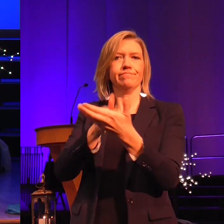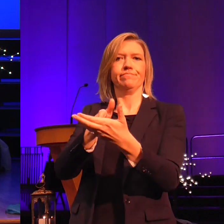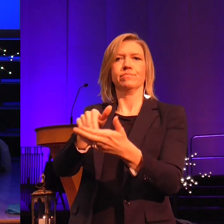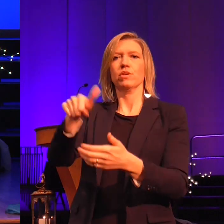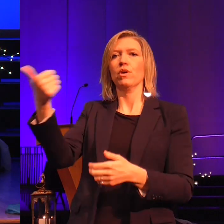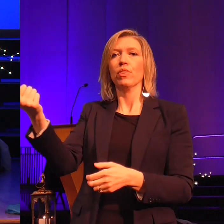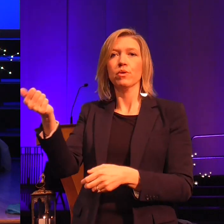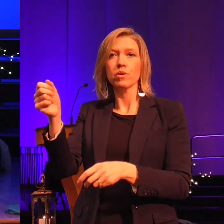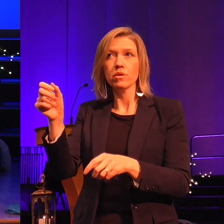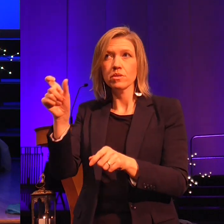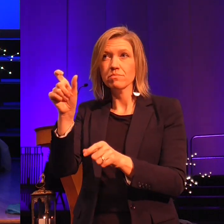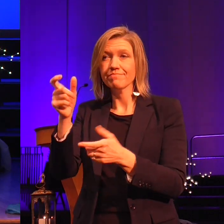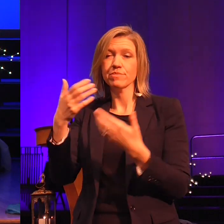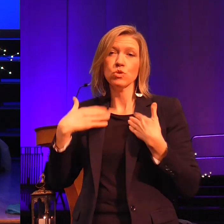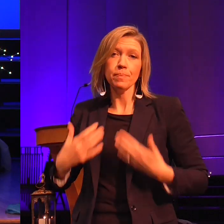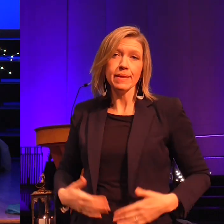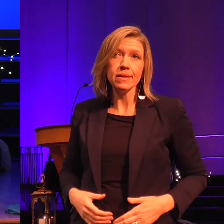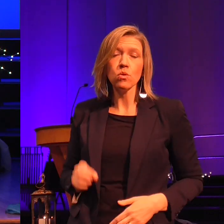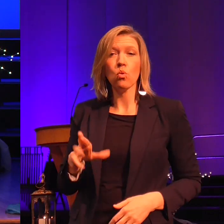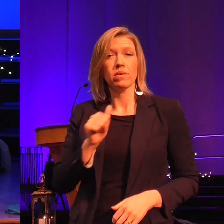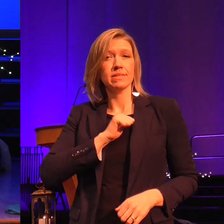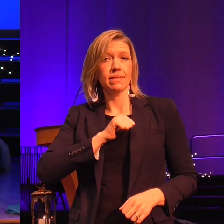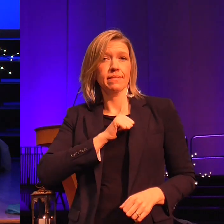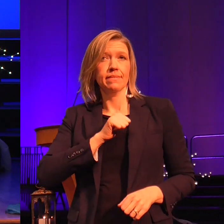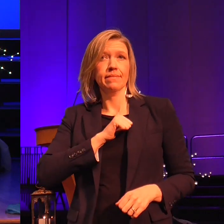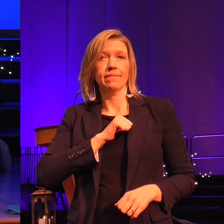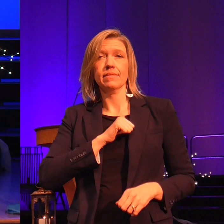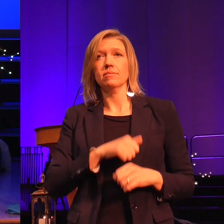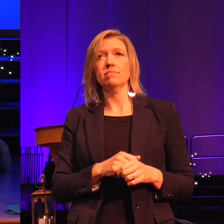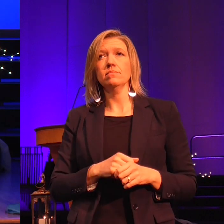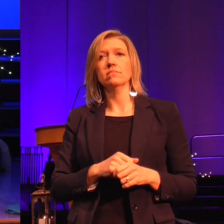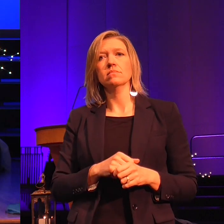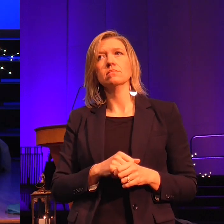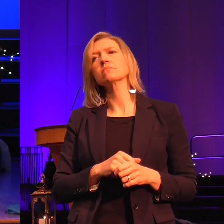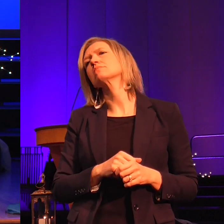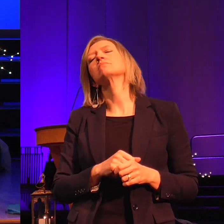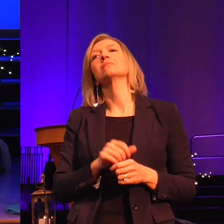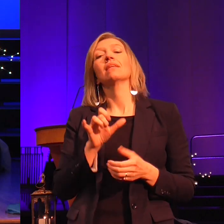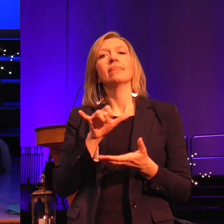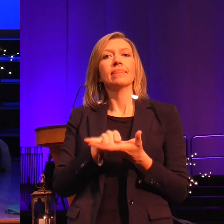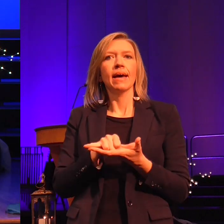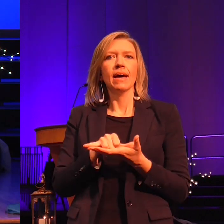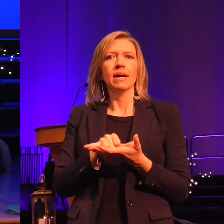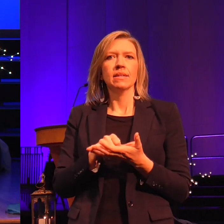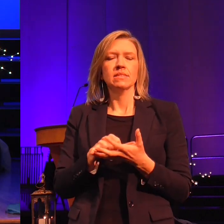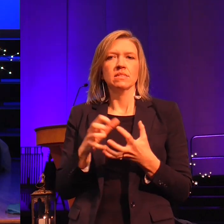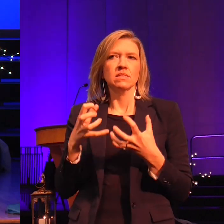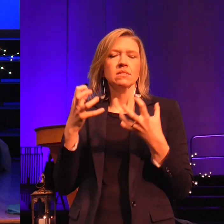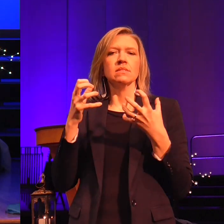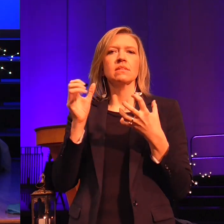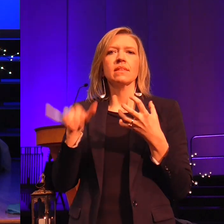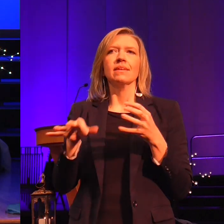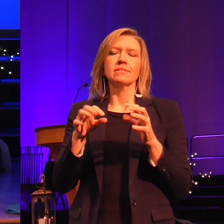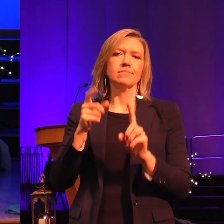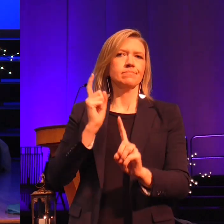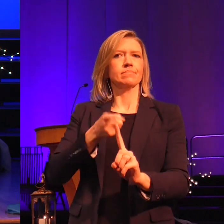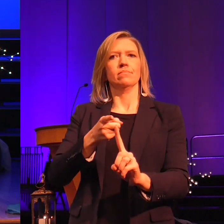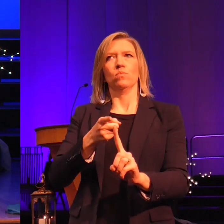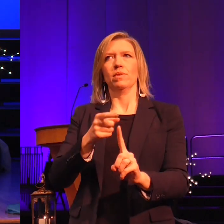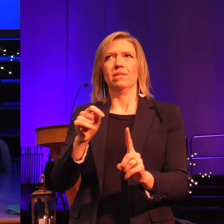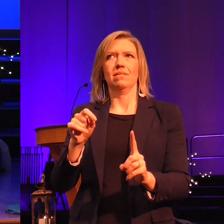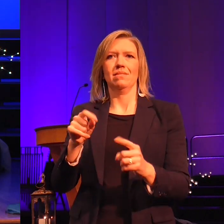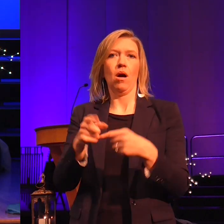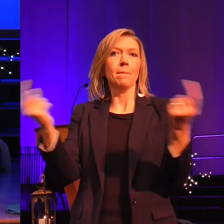at ourselves. Because that is the antithesis of what it is that we want.